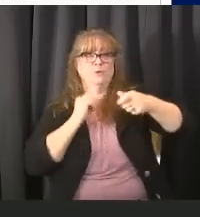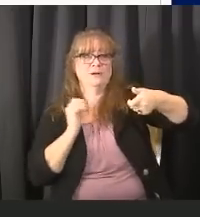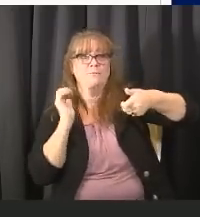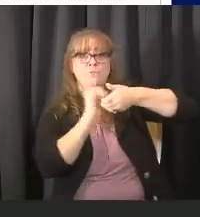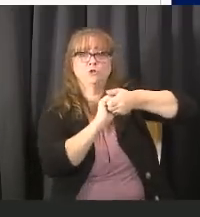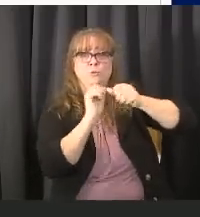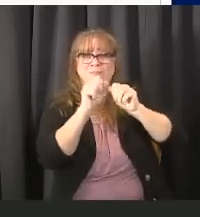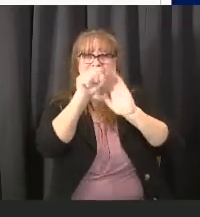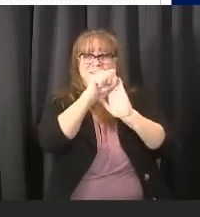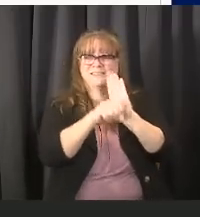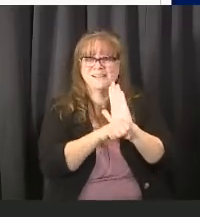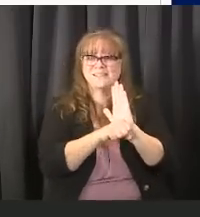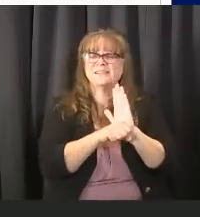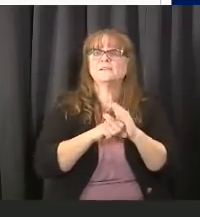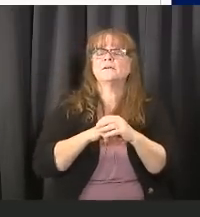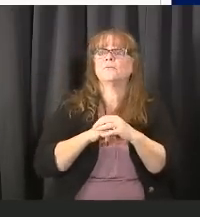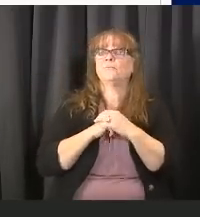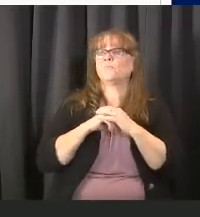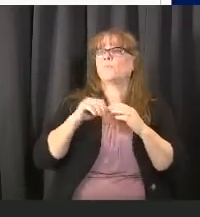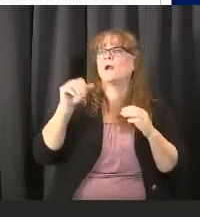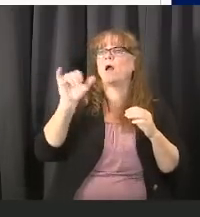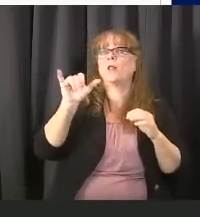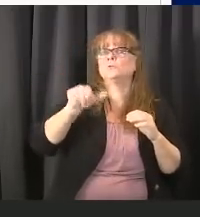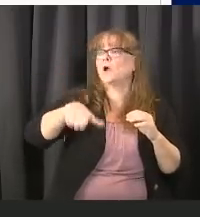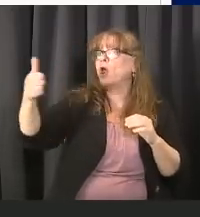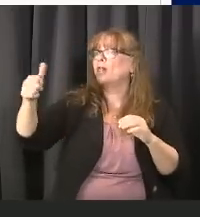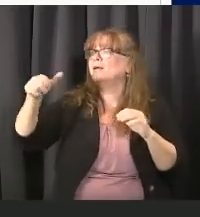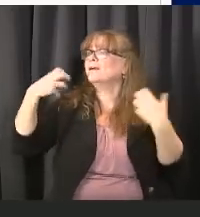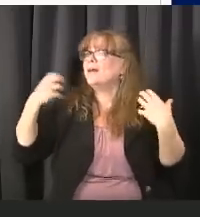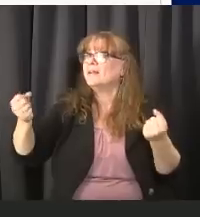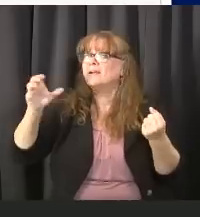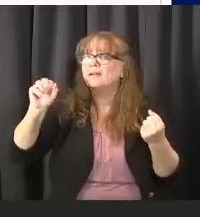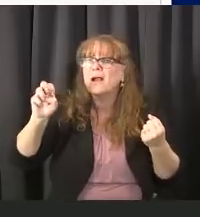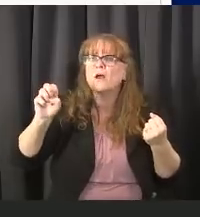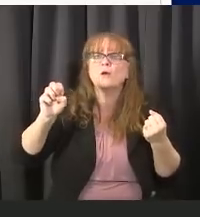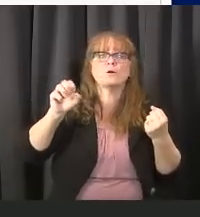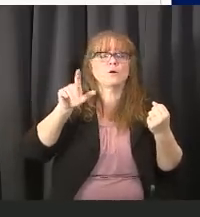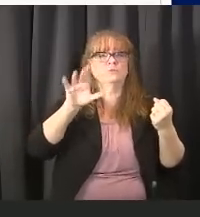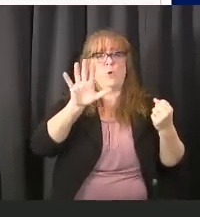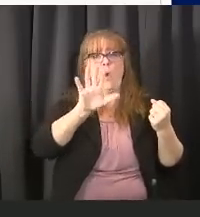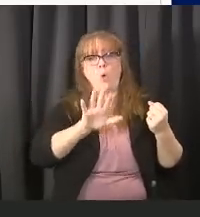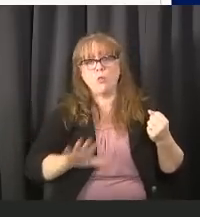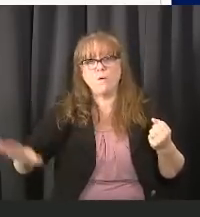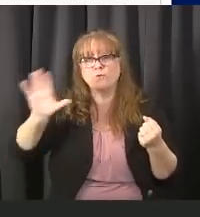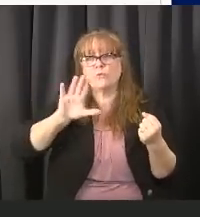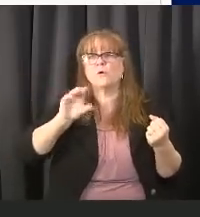every resident of Colorado to eradicate this virus. Thank you, Governor.